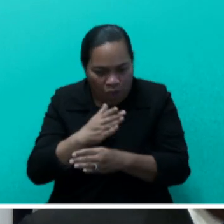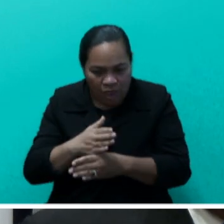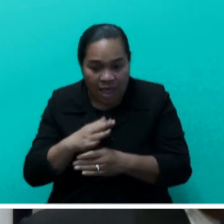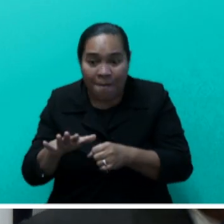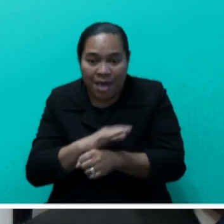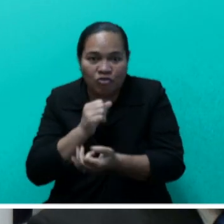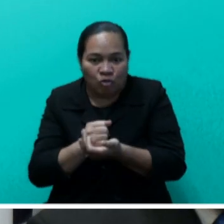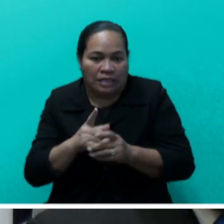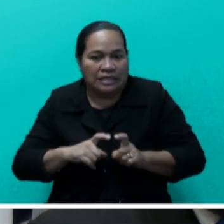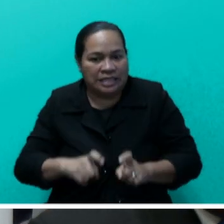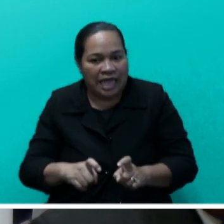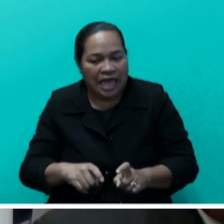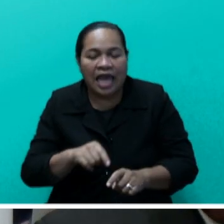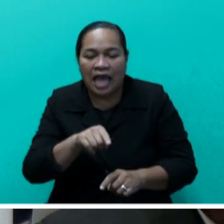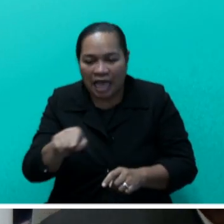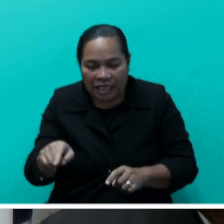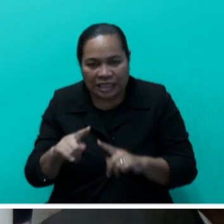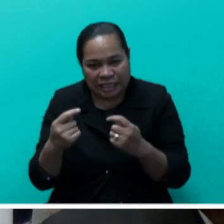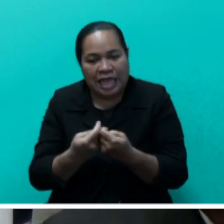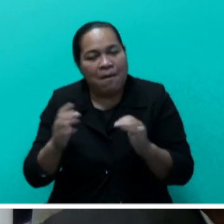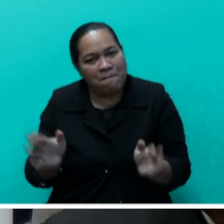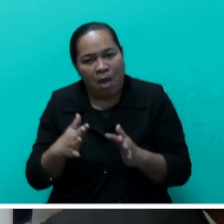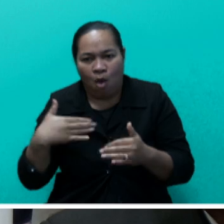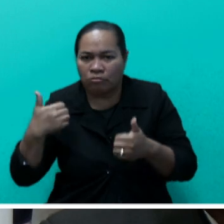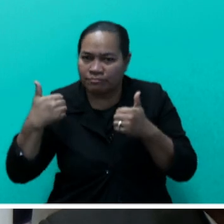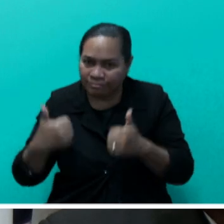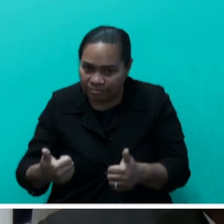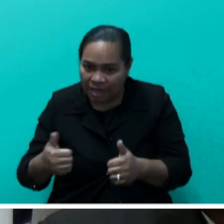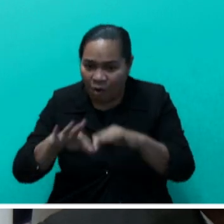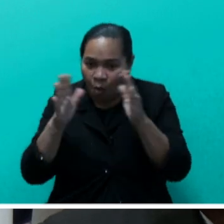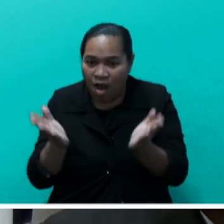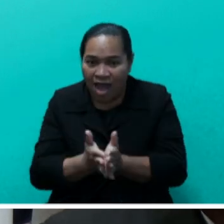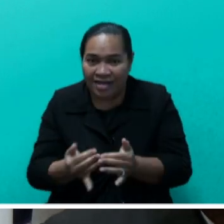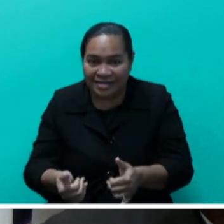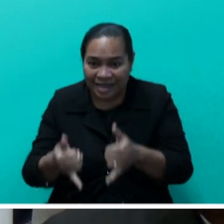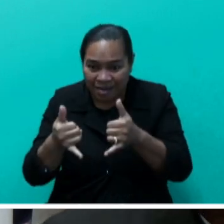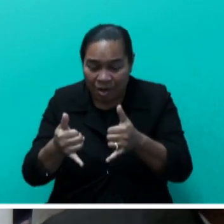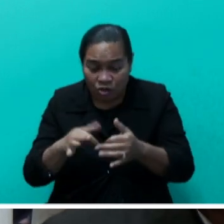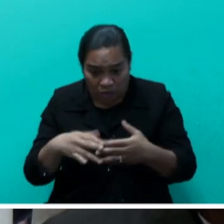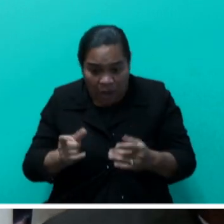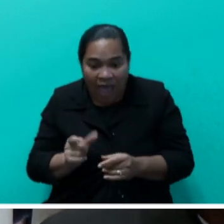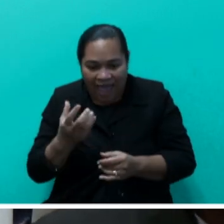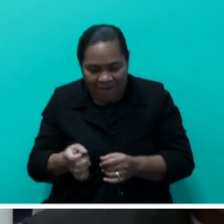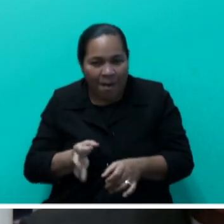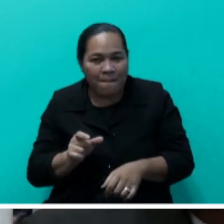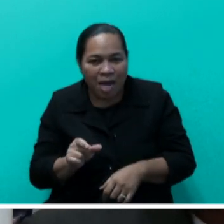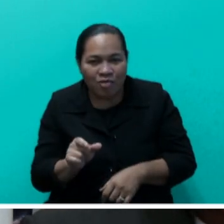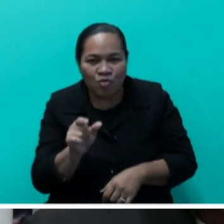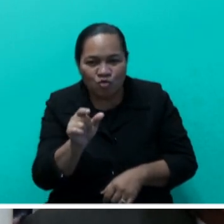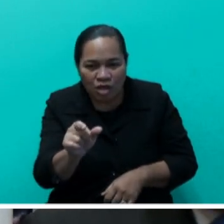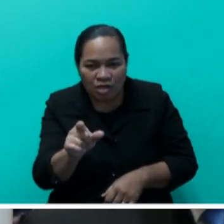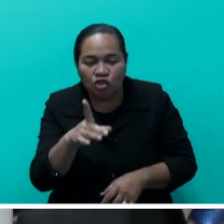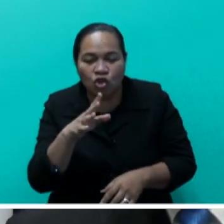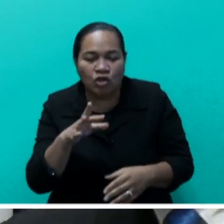and they played very well in the World Cup, and also, they're on a pathway now to return power back